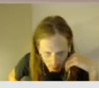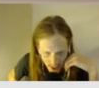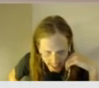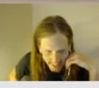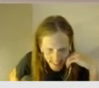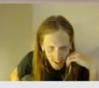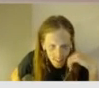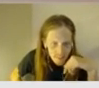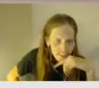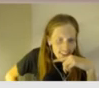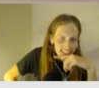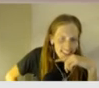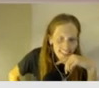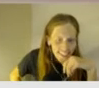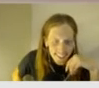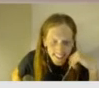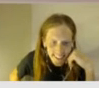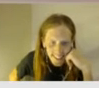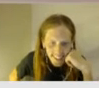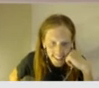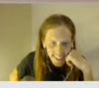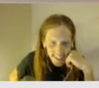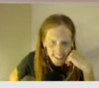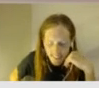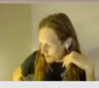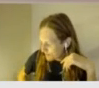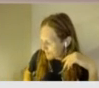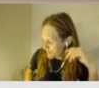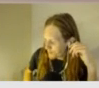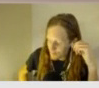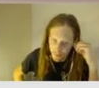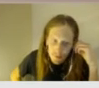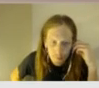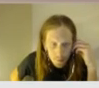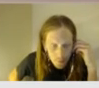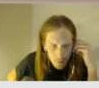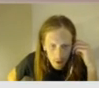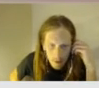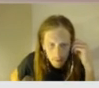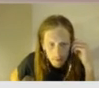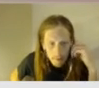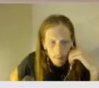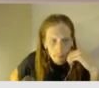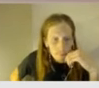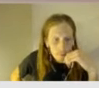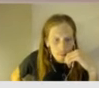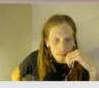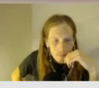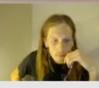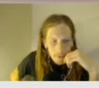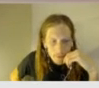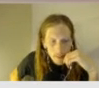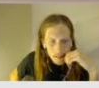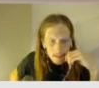behind bushes and stuff. Yeah, that's not me. You know, people shoot with longer lenses and whatever else, and, you know, I shoot